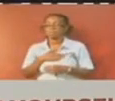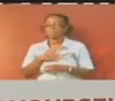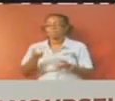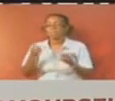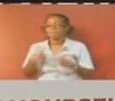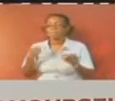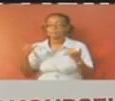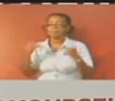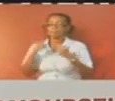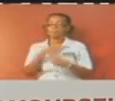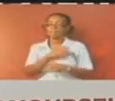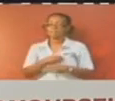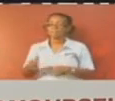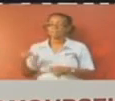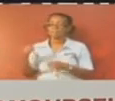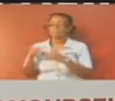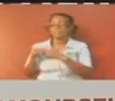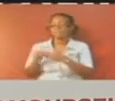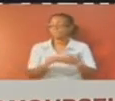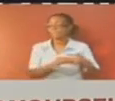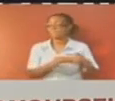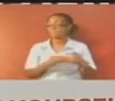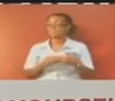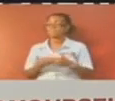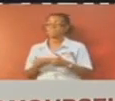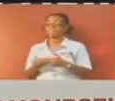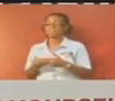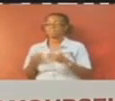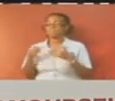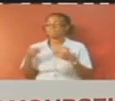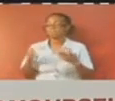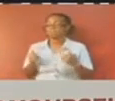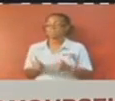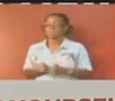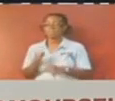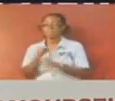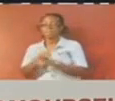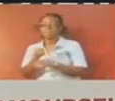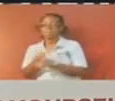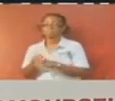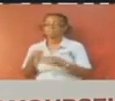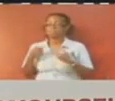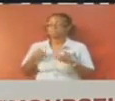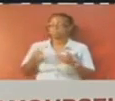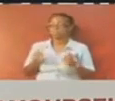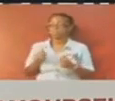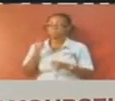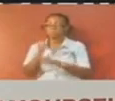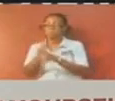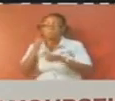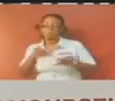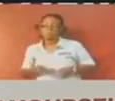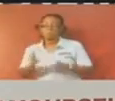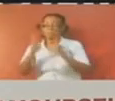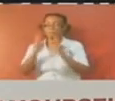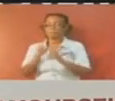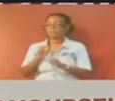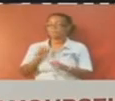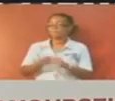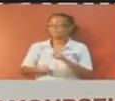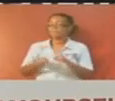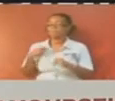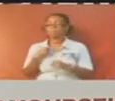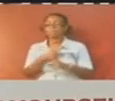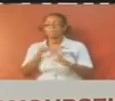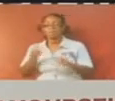lives and protect the public's health in this terrible pandemic." My question to Dr. Lakram Bodo